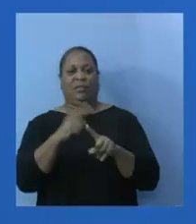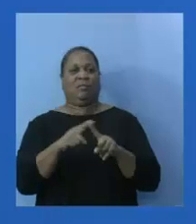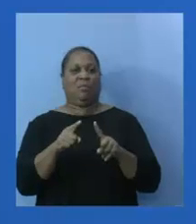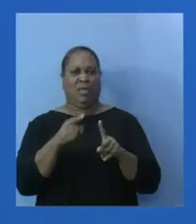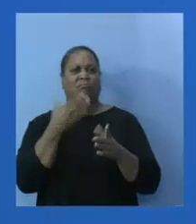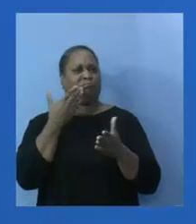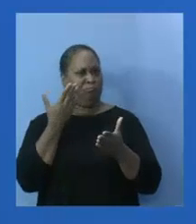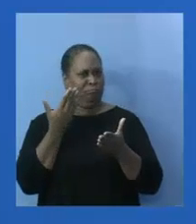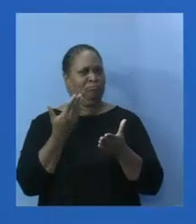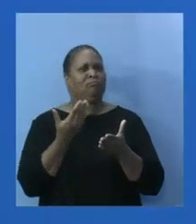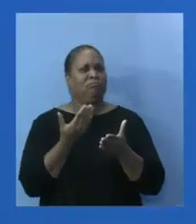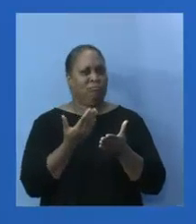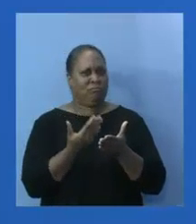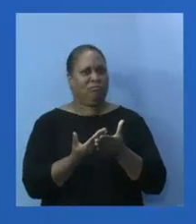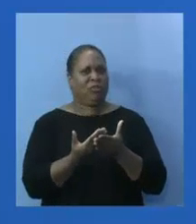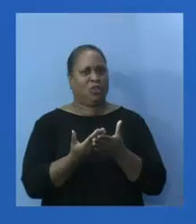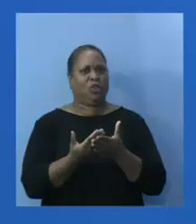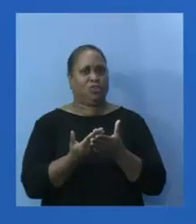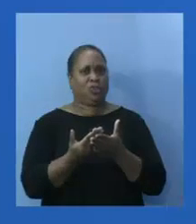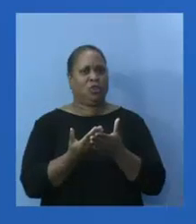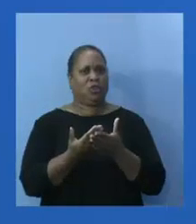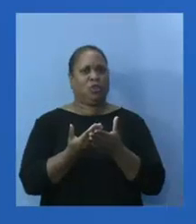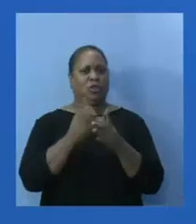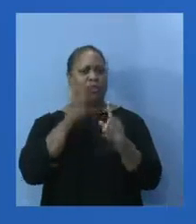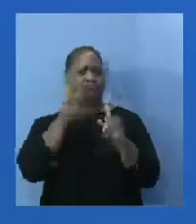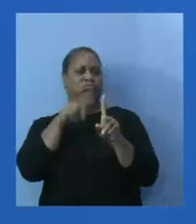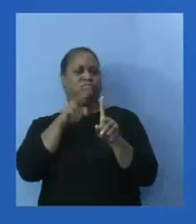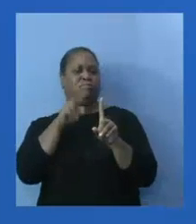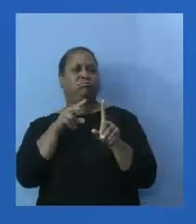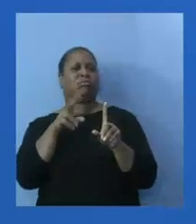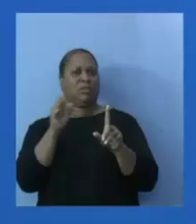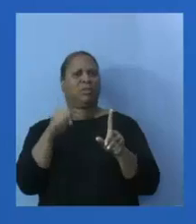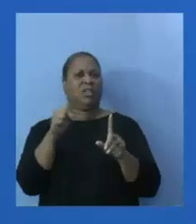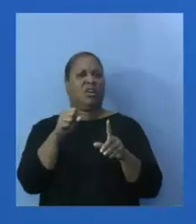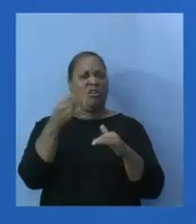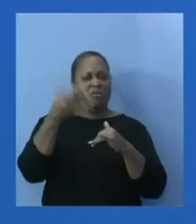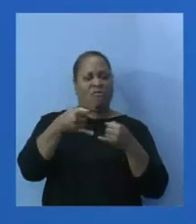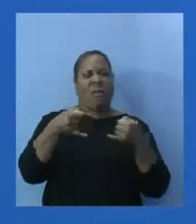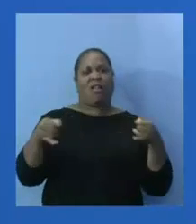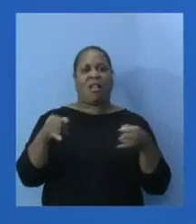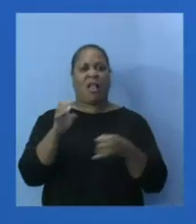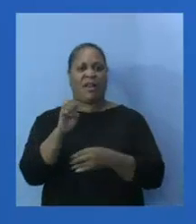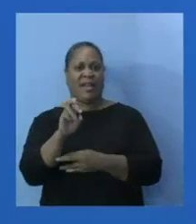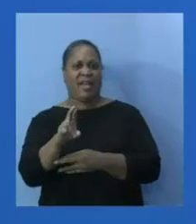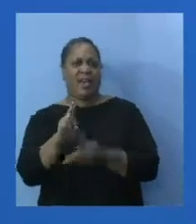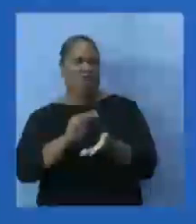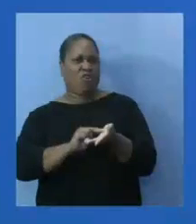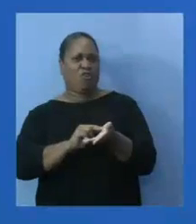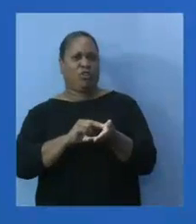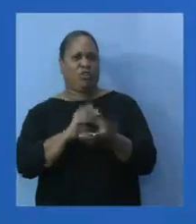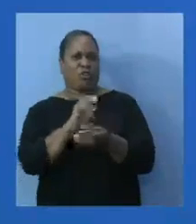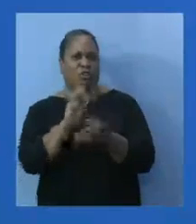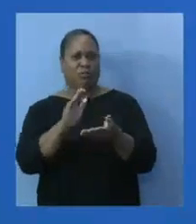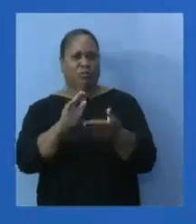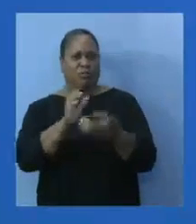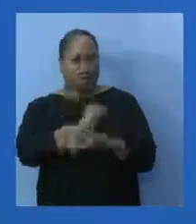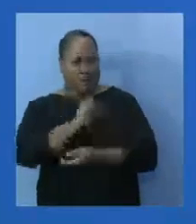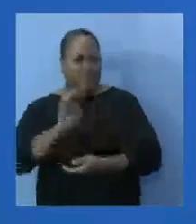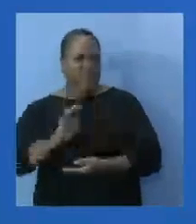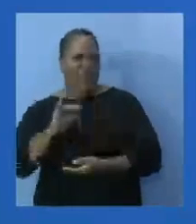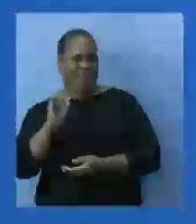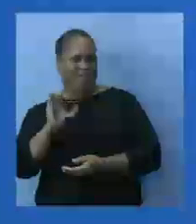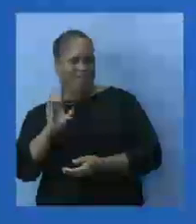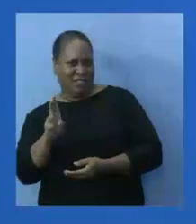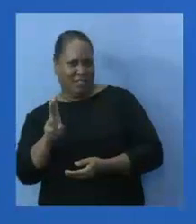good uptake on persons that are frontline, ER, ICU, nursing staff, doctor staff. So that